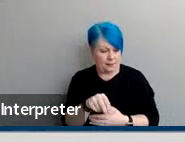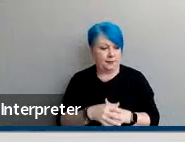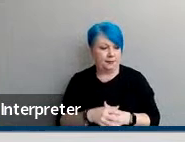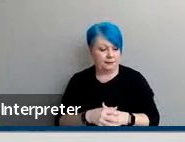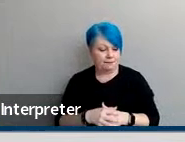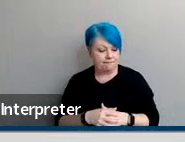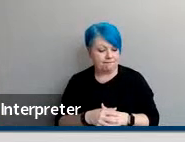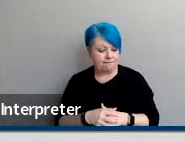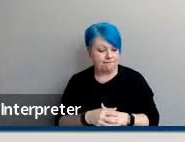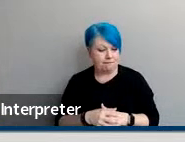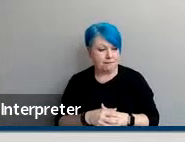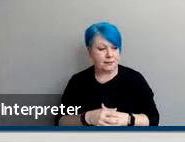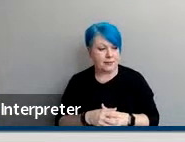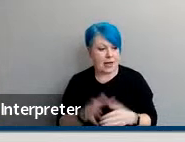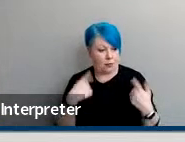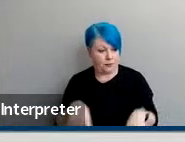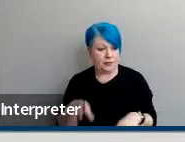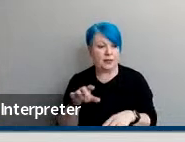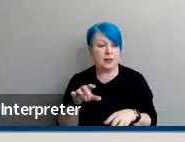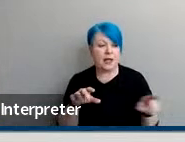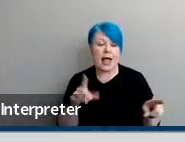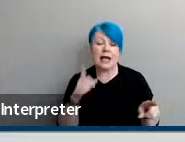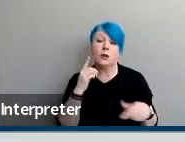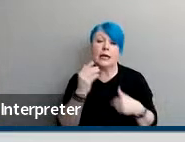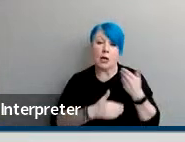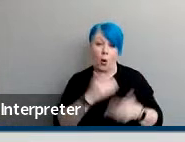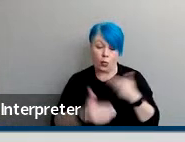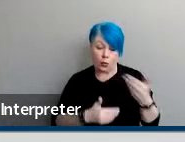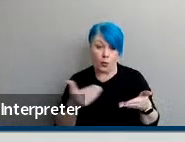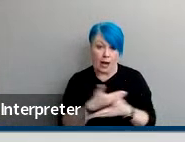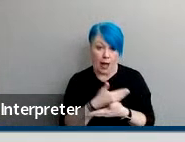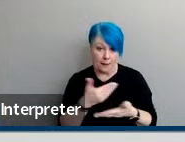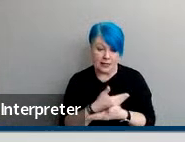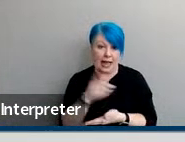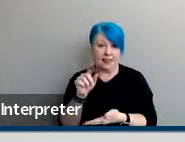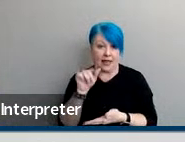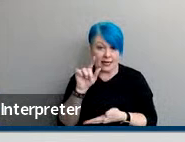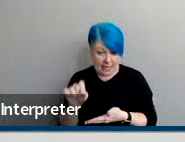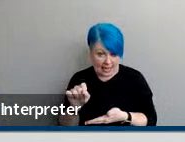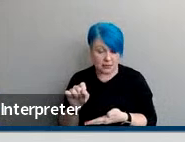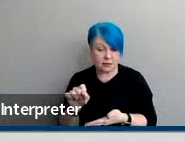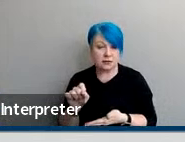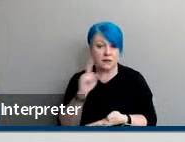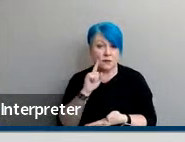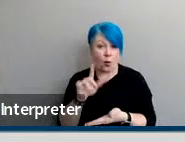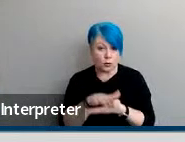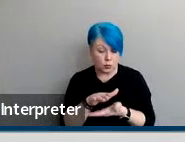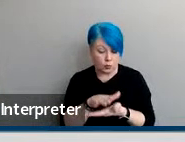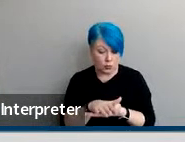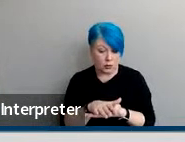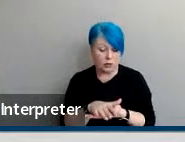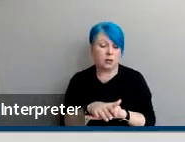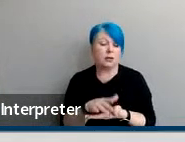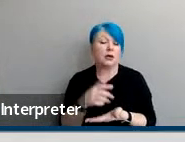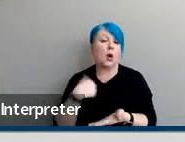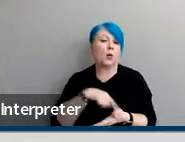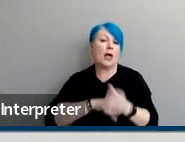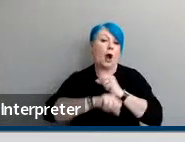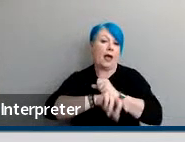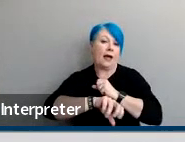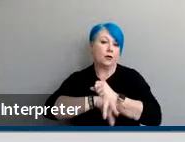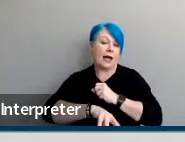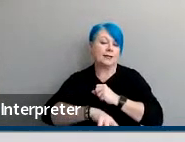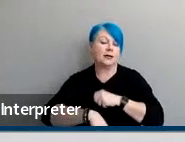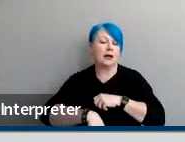As we go through, as I said, updating the dates of the schools, we are advertising, we are promoting with the help of our communications